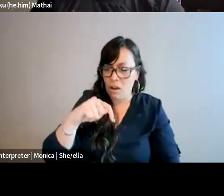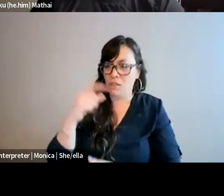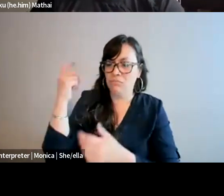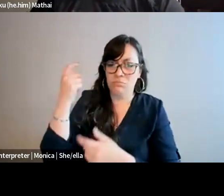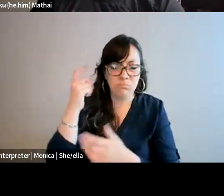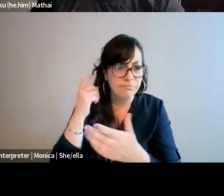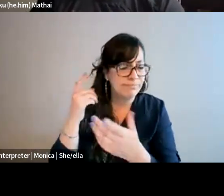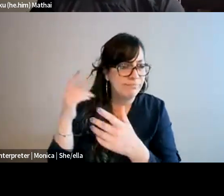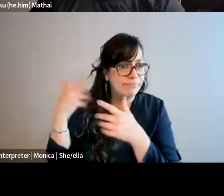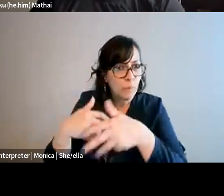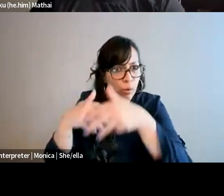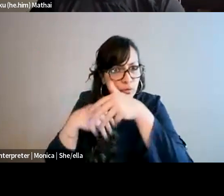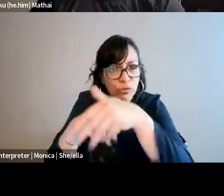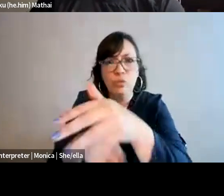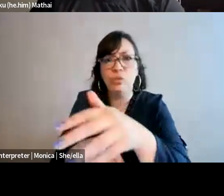demand